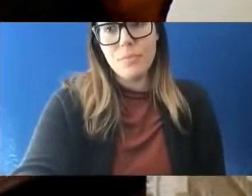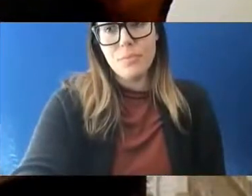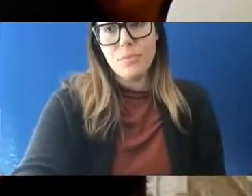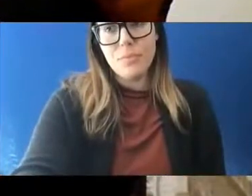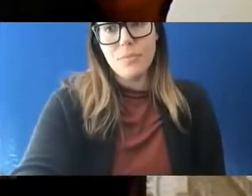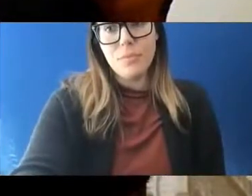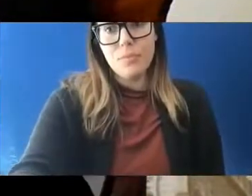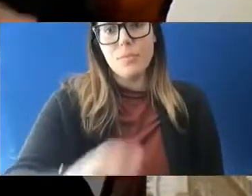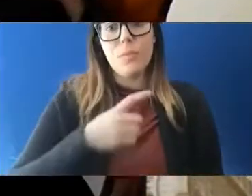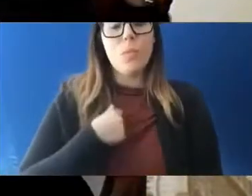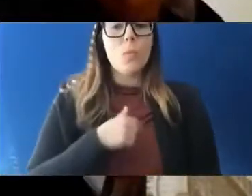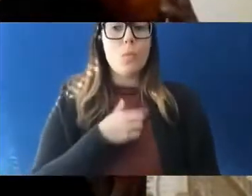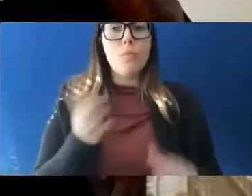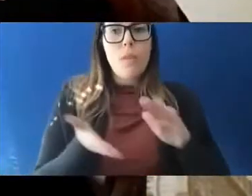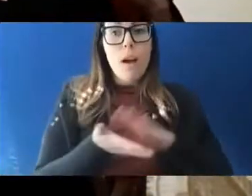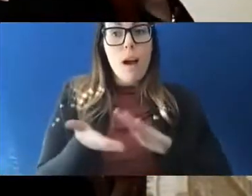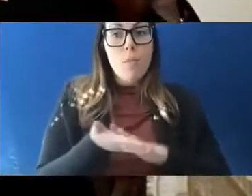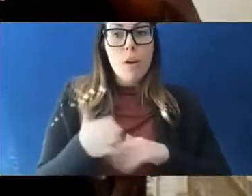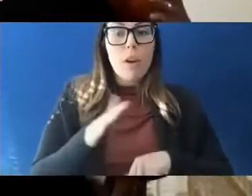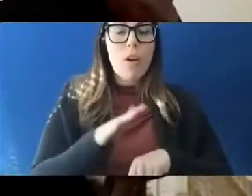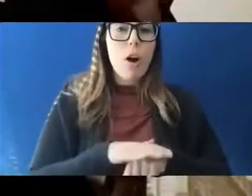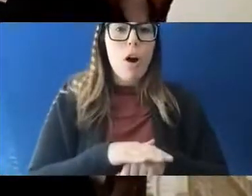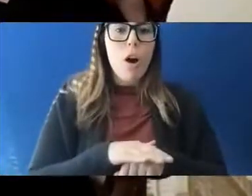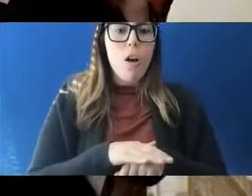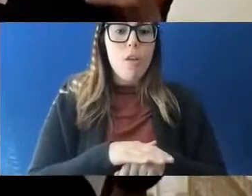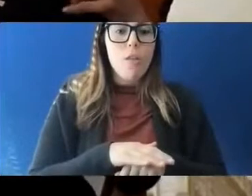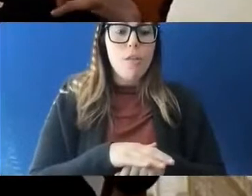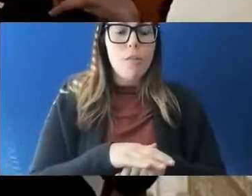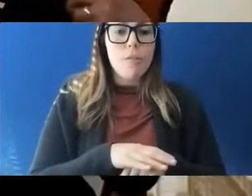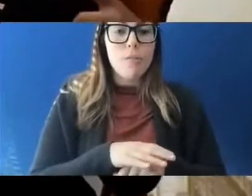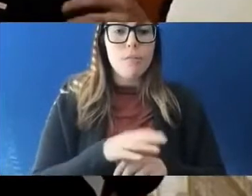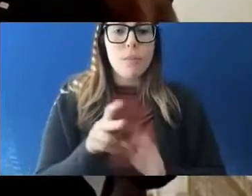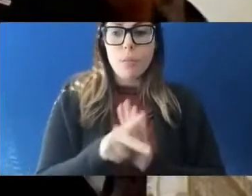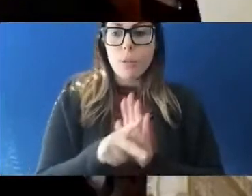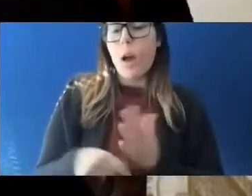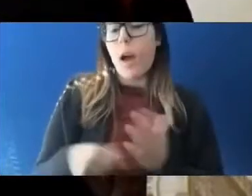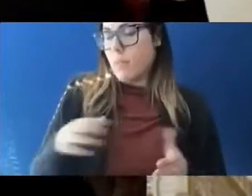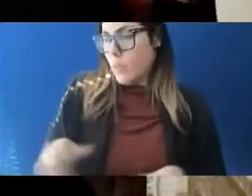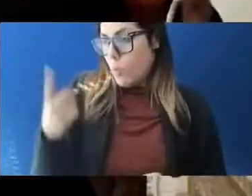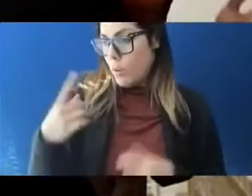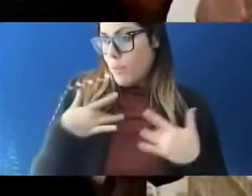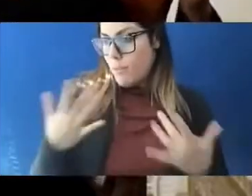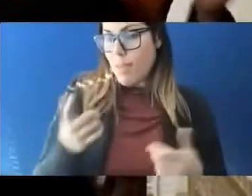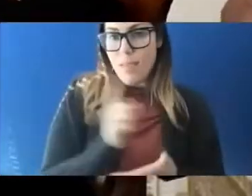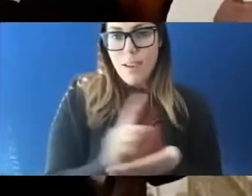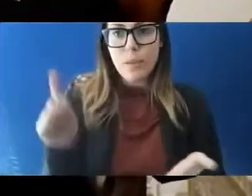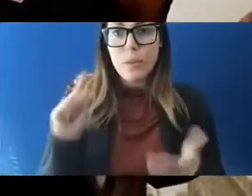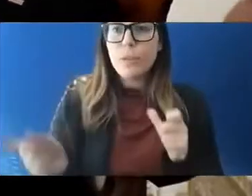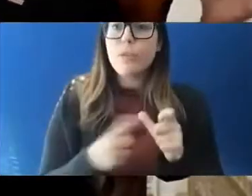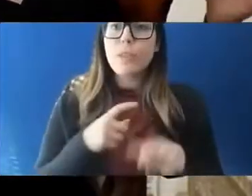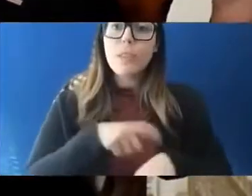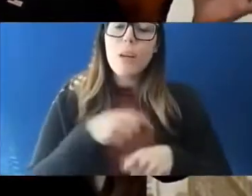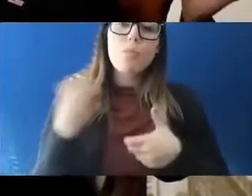We have been operating on the principle. I did an event last week, which was the first time that we brought maternal health to the White